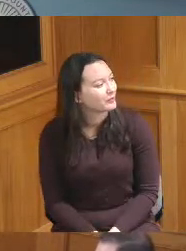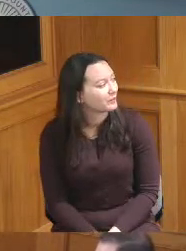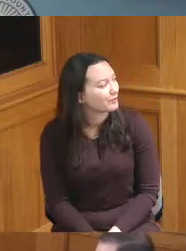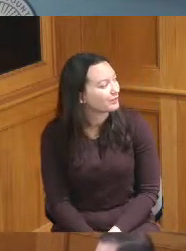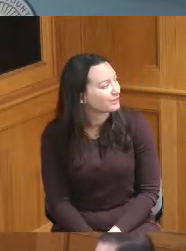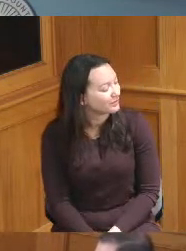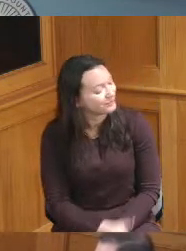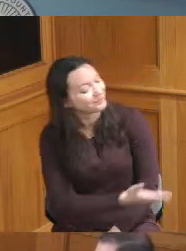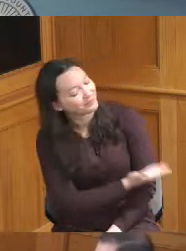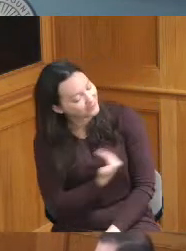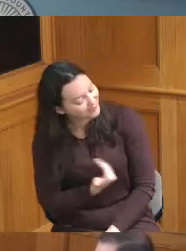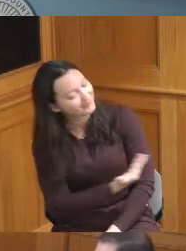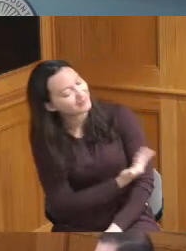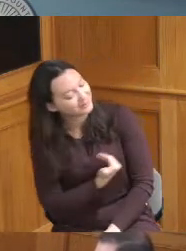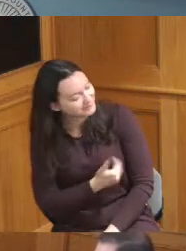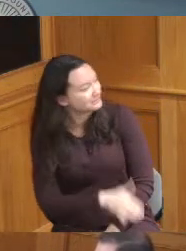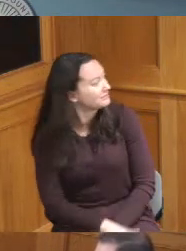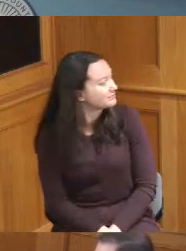Sure. Come on up, Chris.